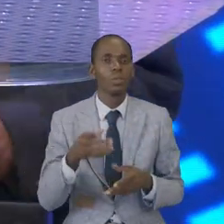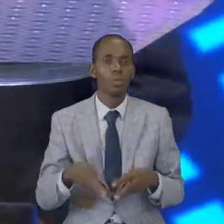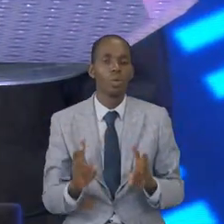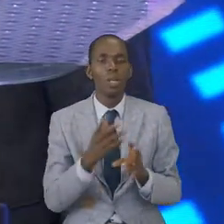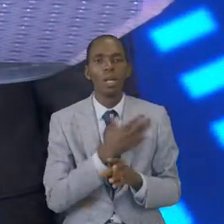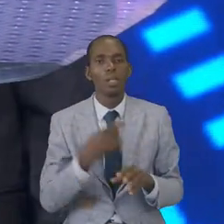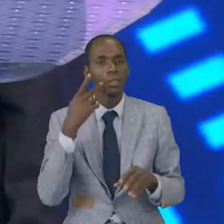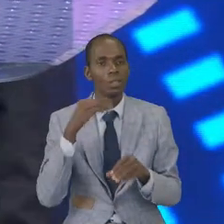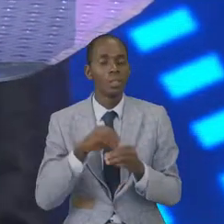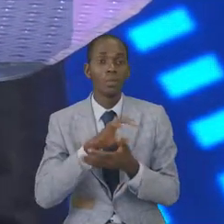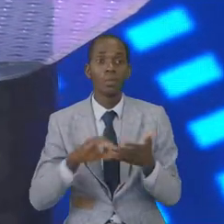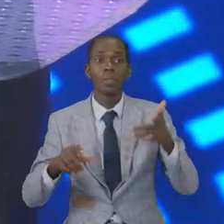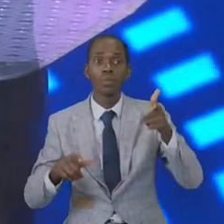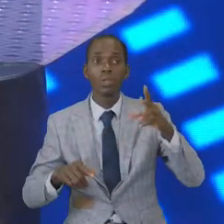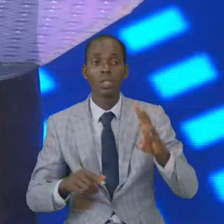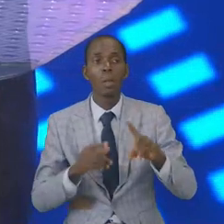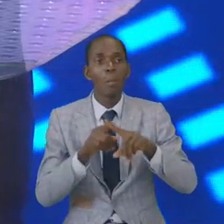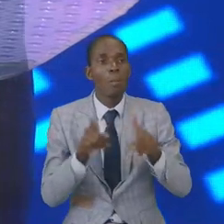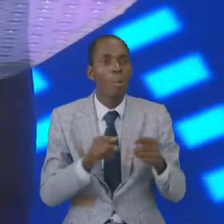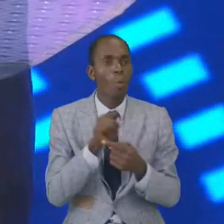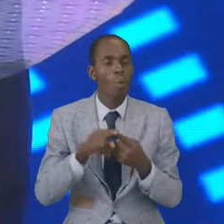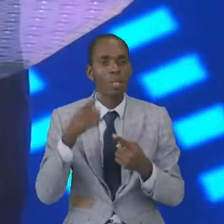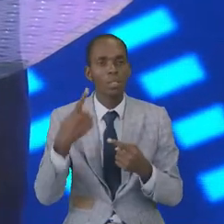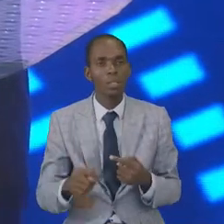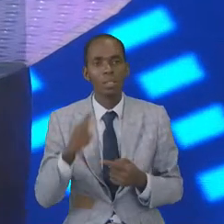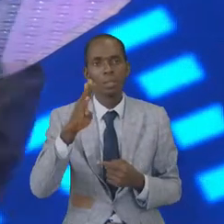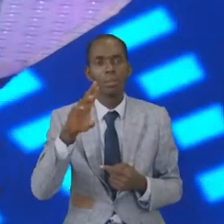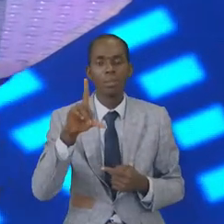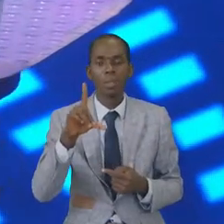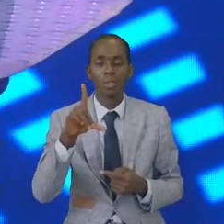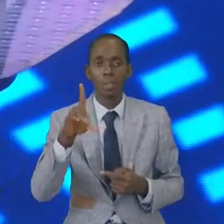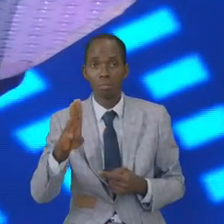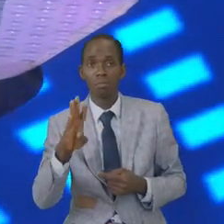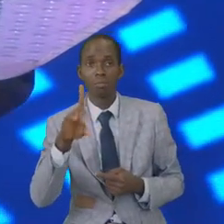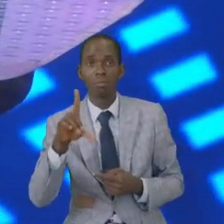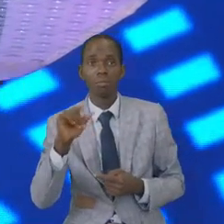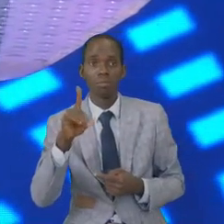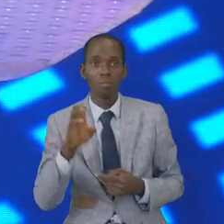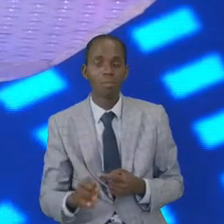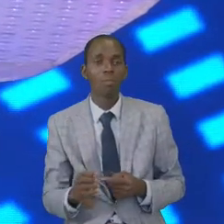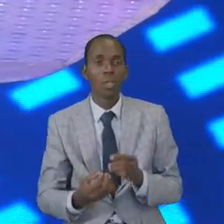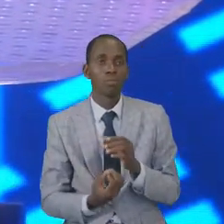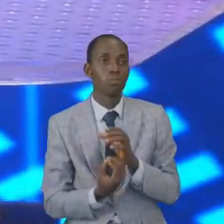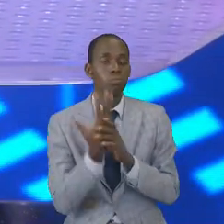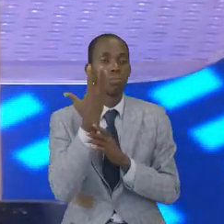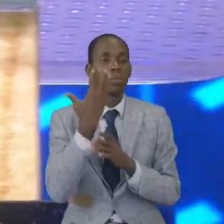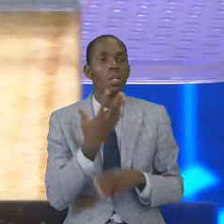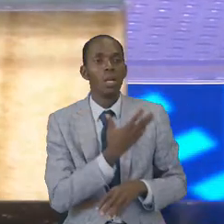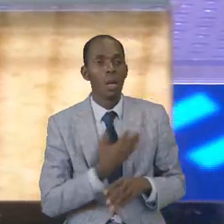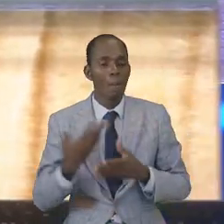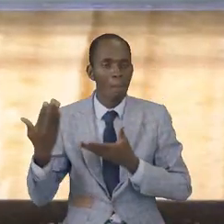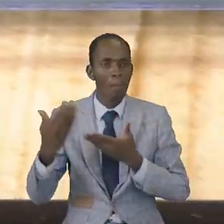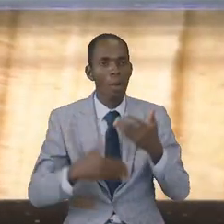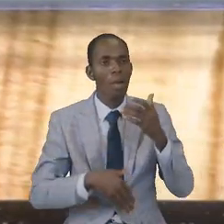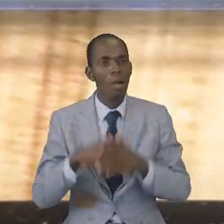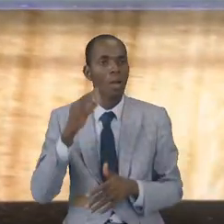tells us, but when the blade was sprung up and brought forth fruit, then appeared